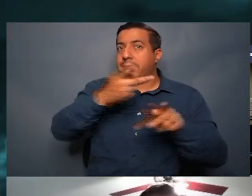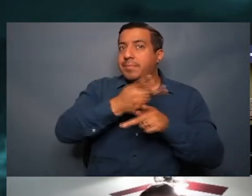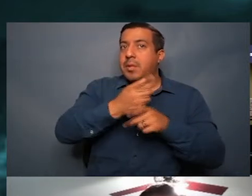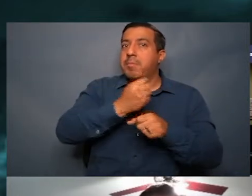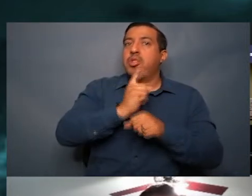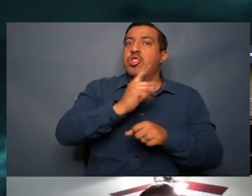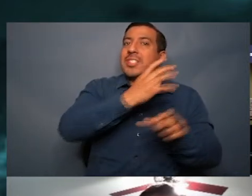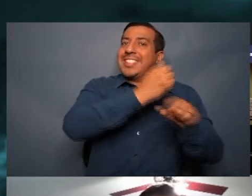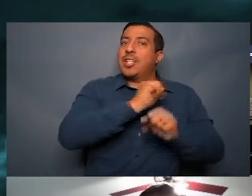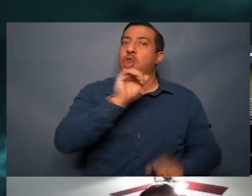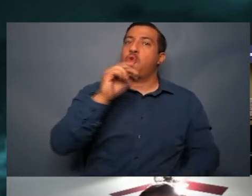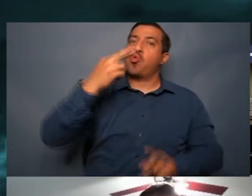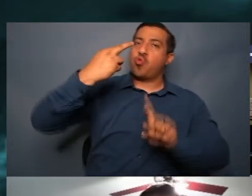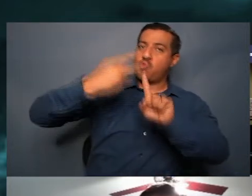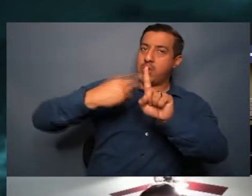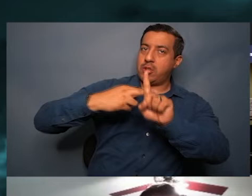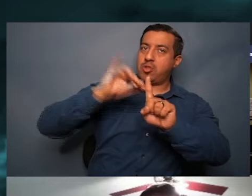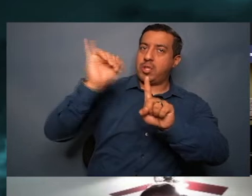get rental insurance.